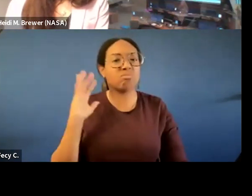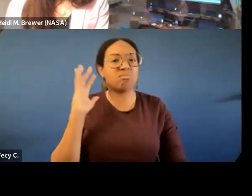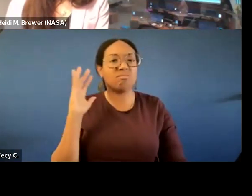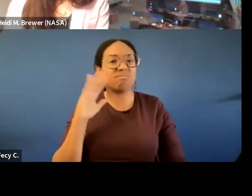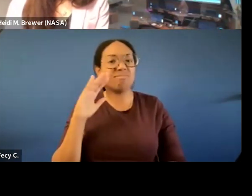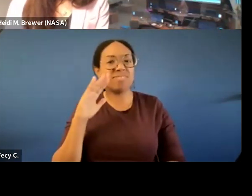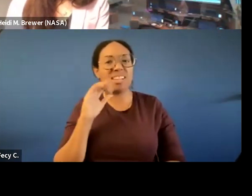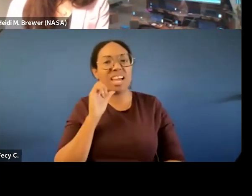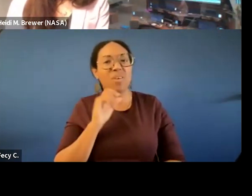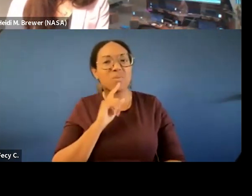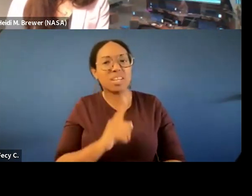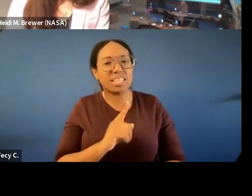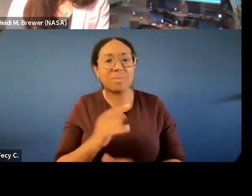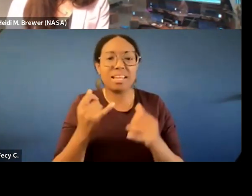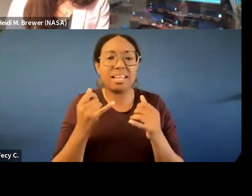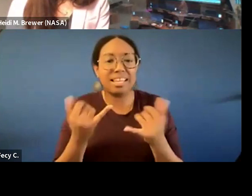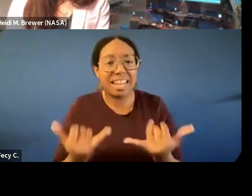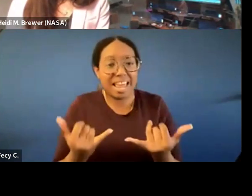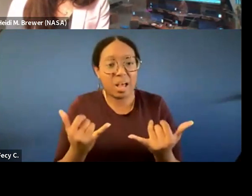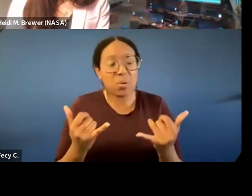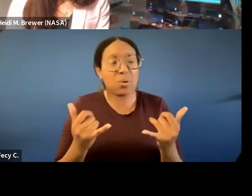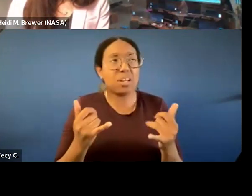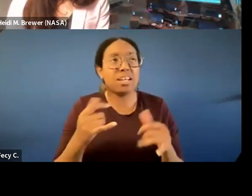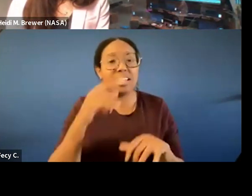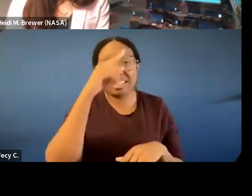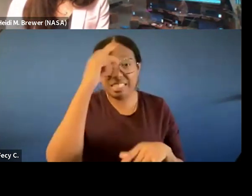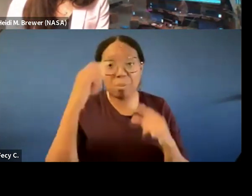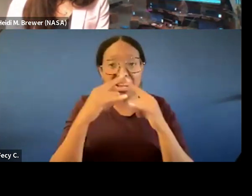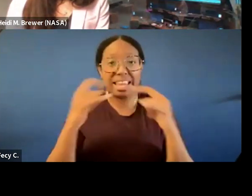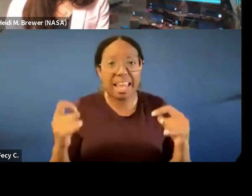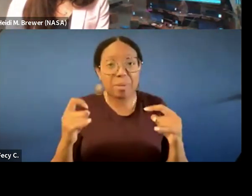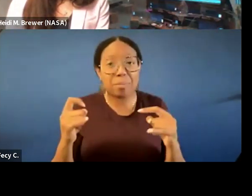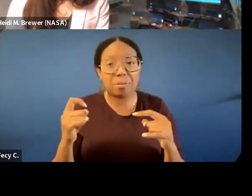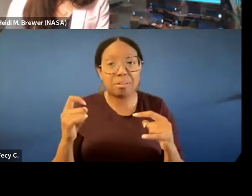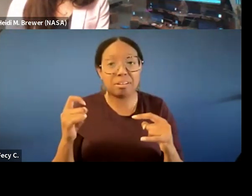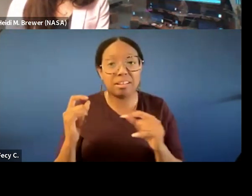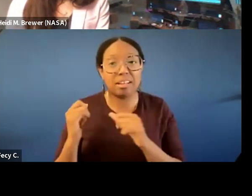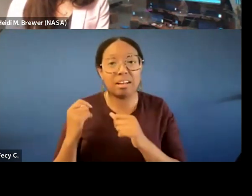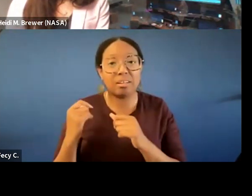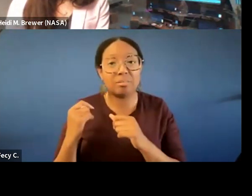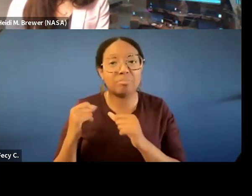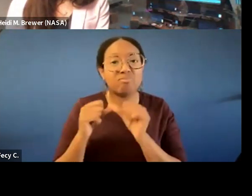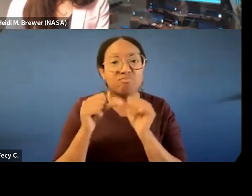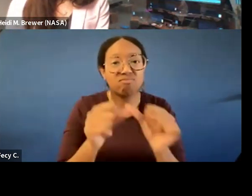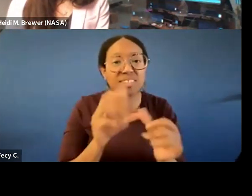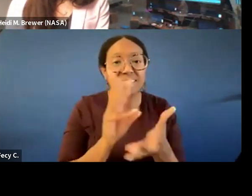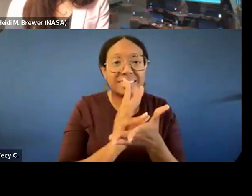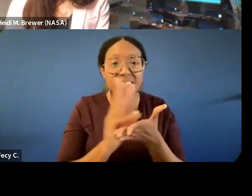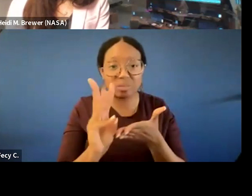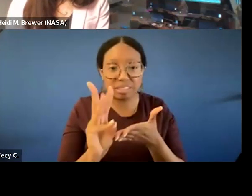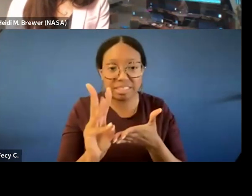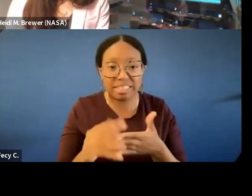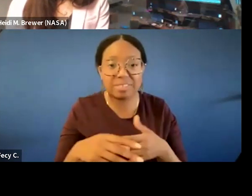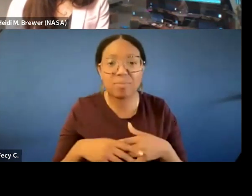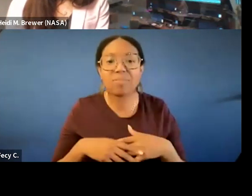now is over 6 weeks long, but we started out 1 week long at Carrollton in Coconut